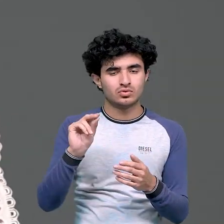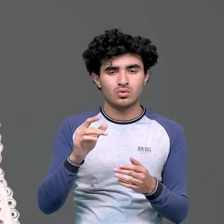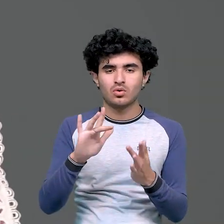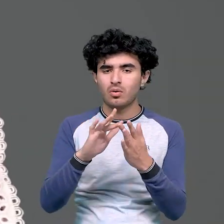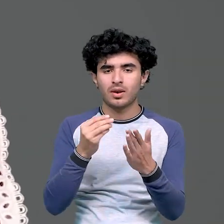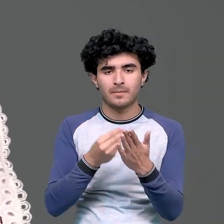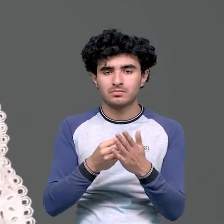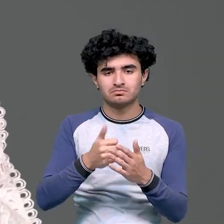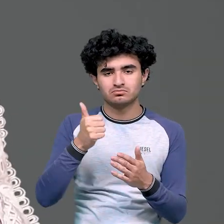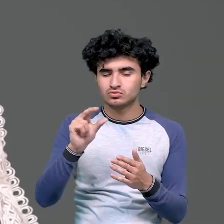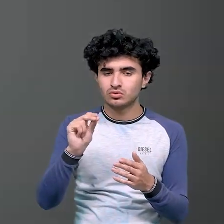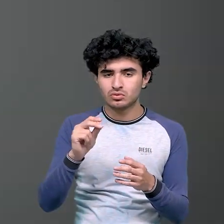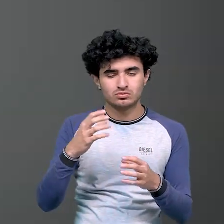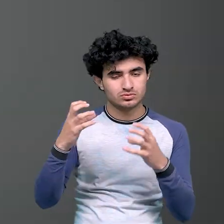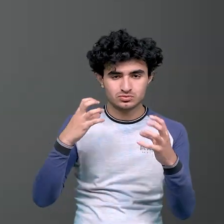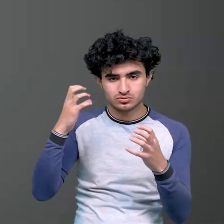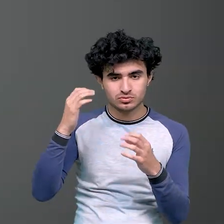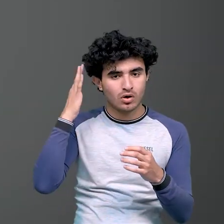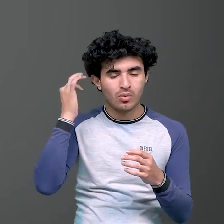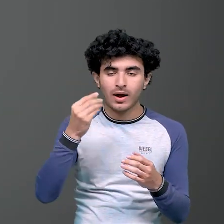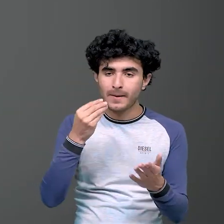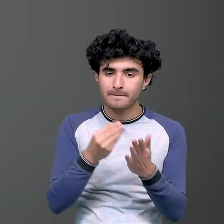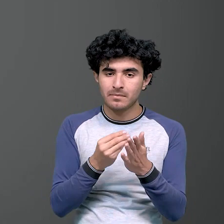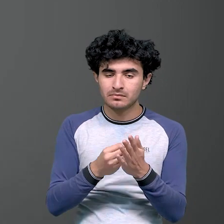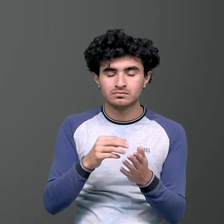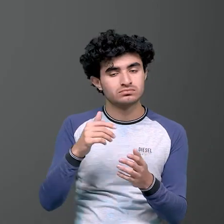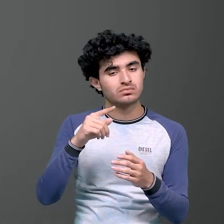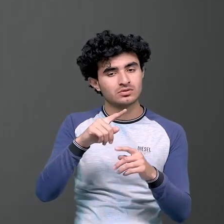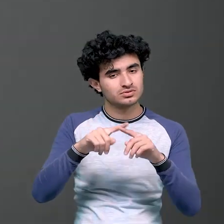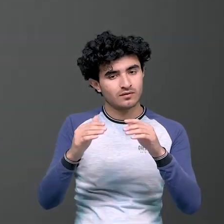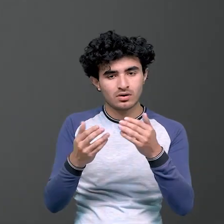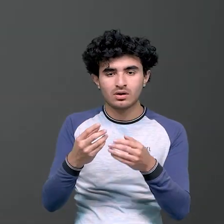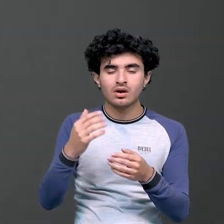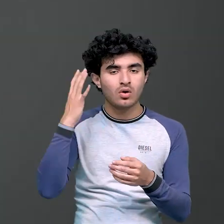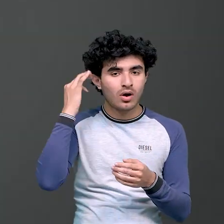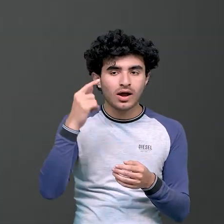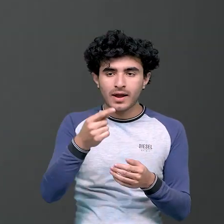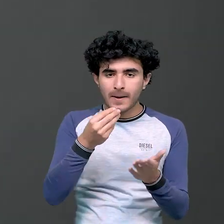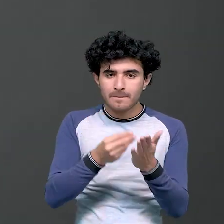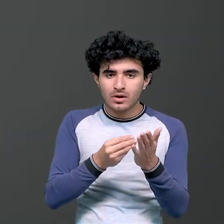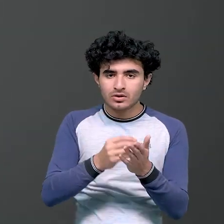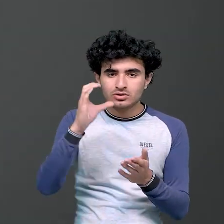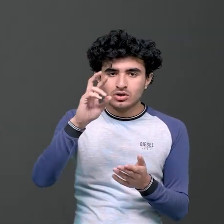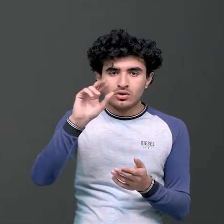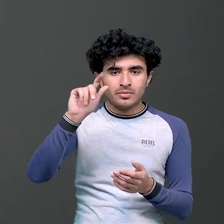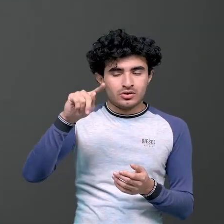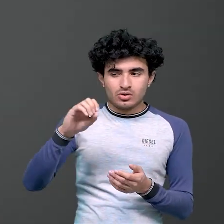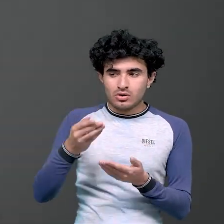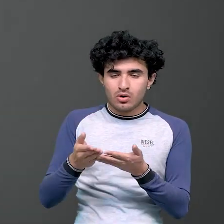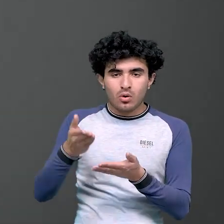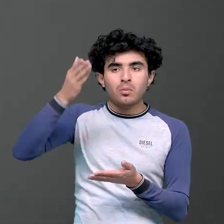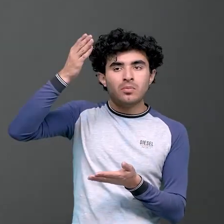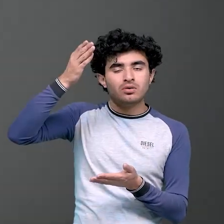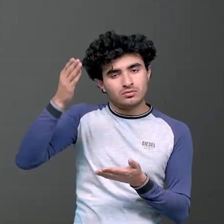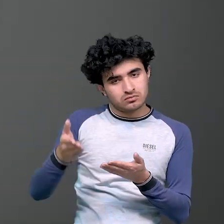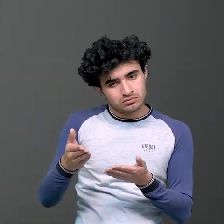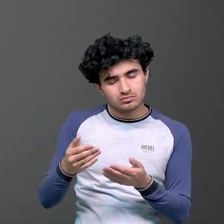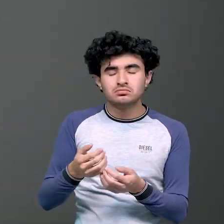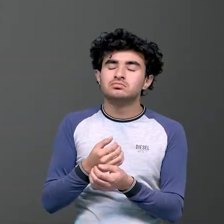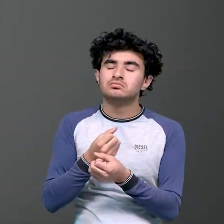with cryptocurrency because of the price volatility. So, you know, it goes high, it goes up and down quite a